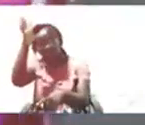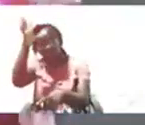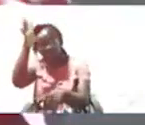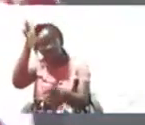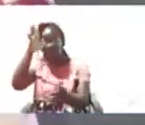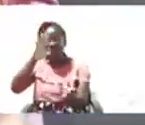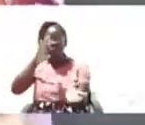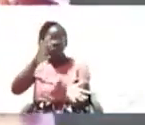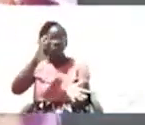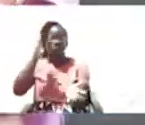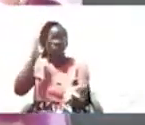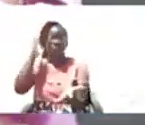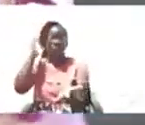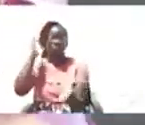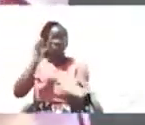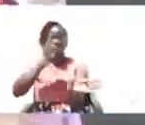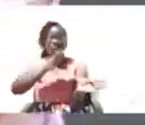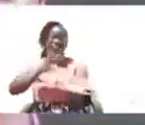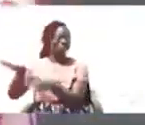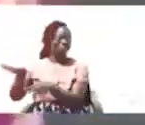The reason he was disowned,